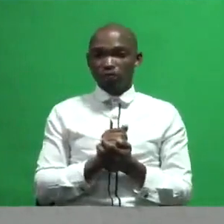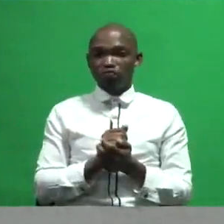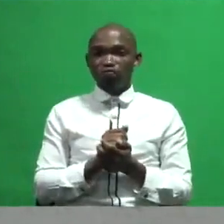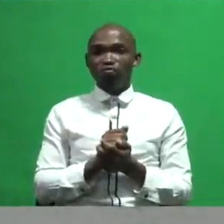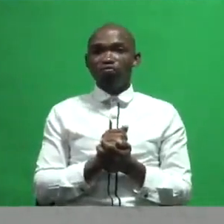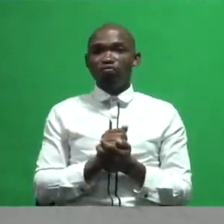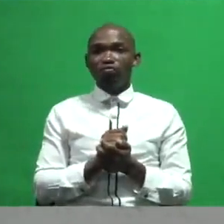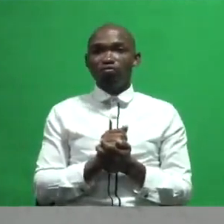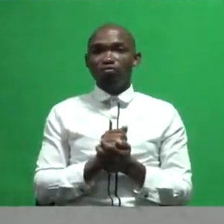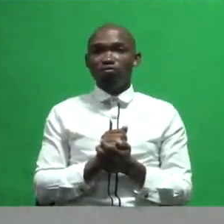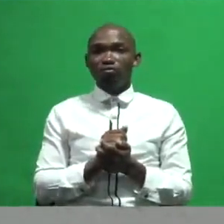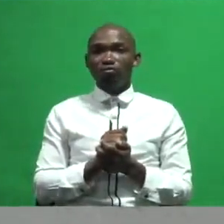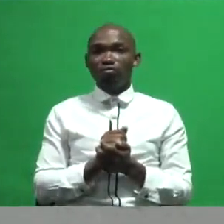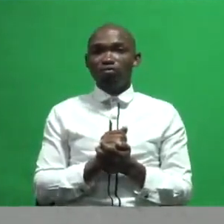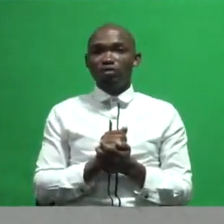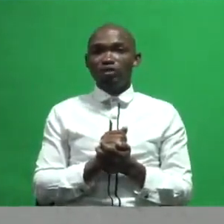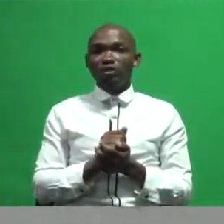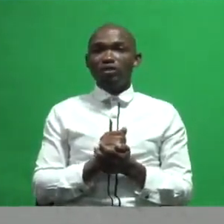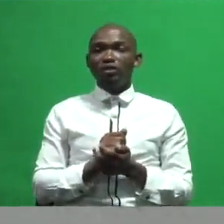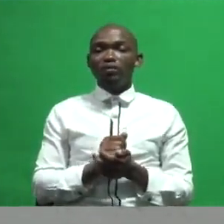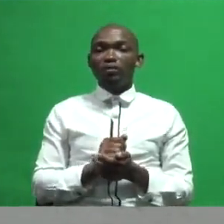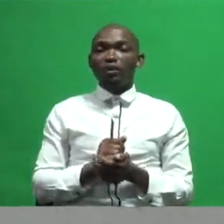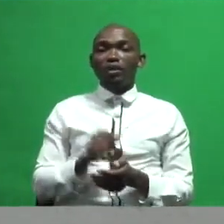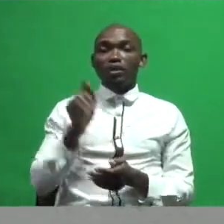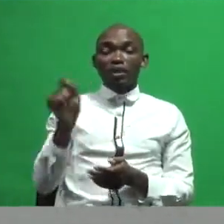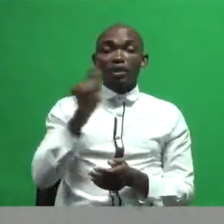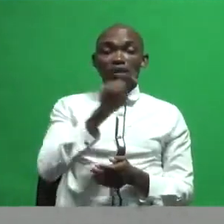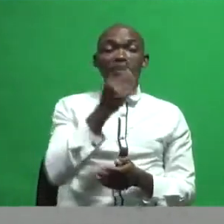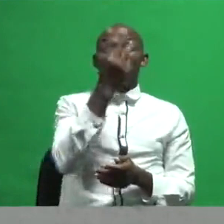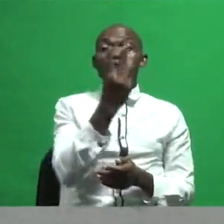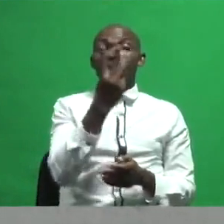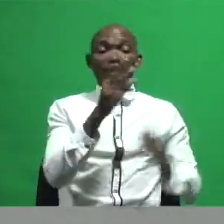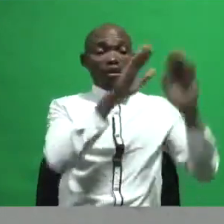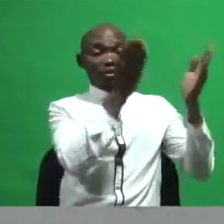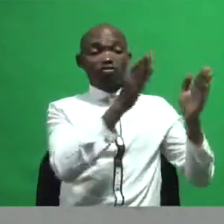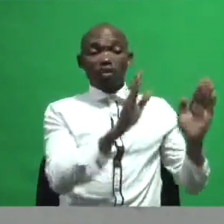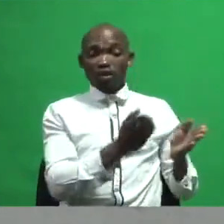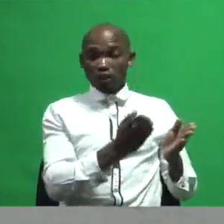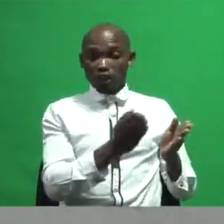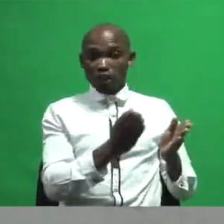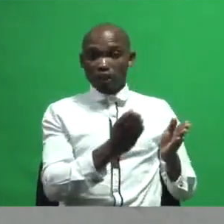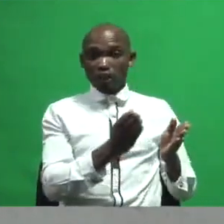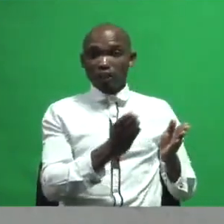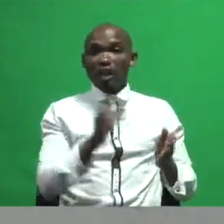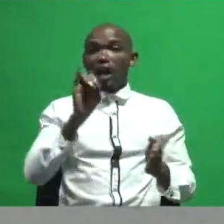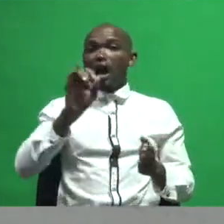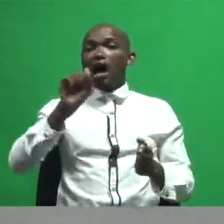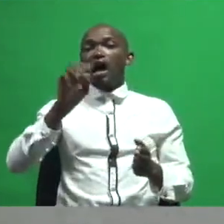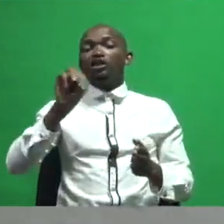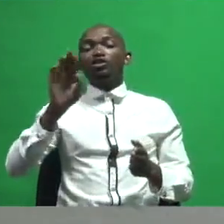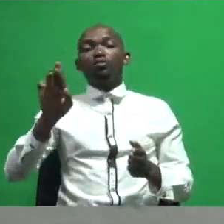2 branches. Therefore, we can conclude that these 3 structures are